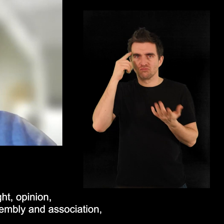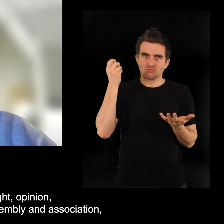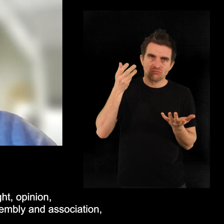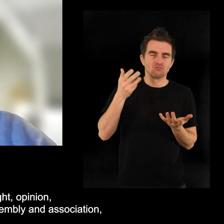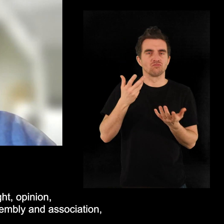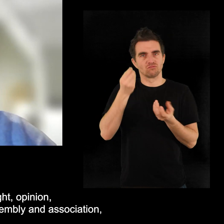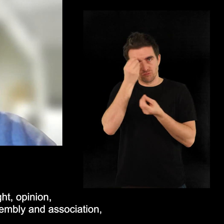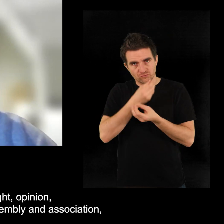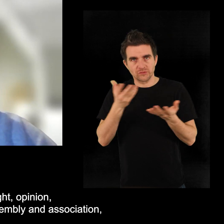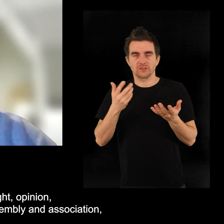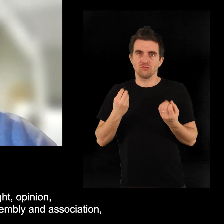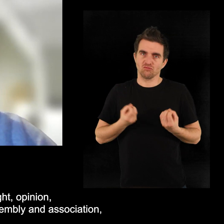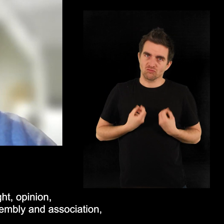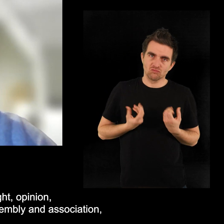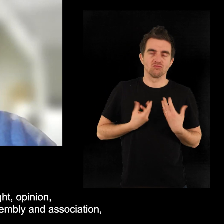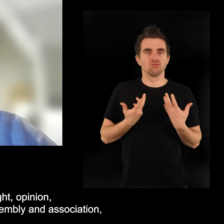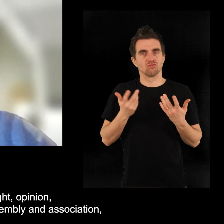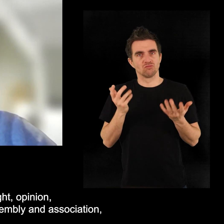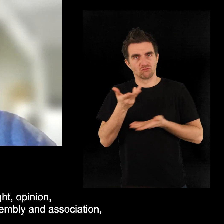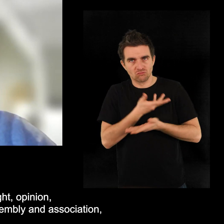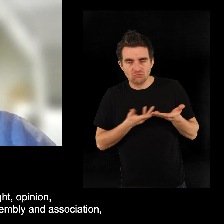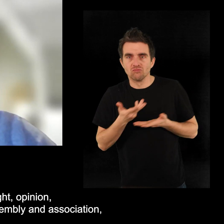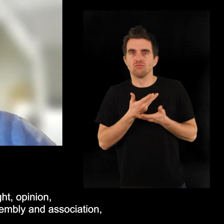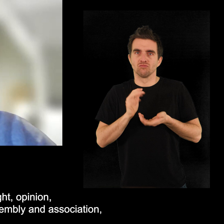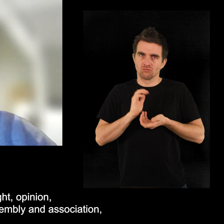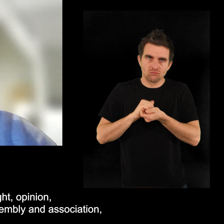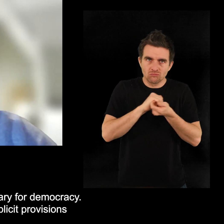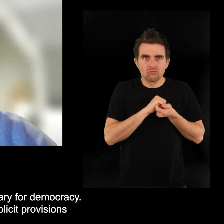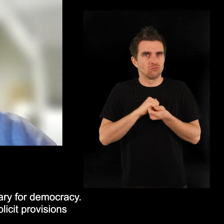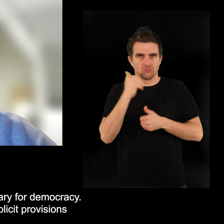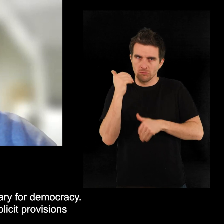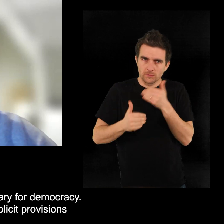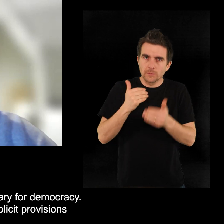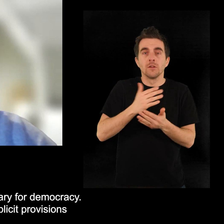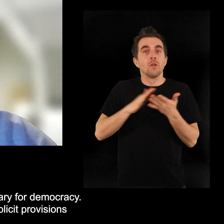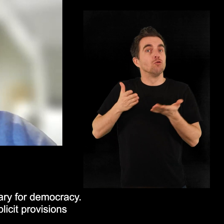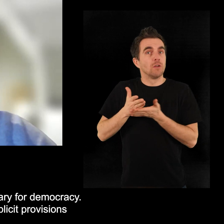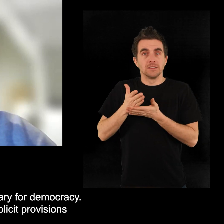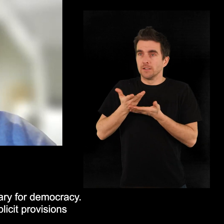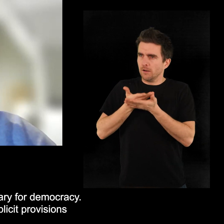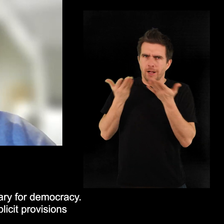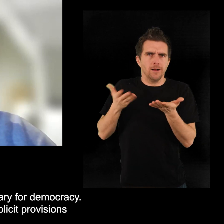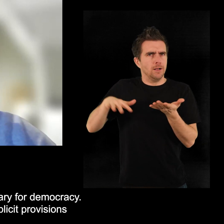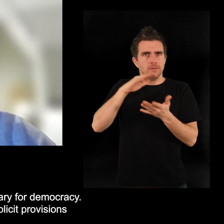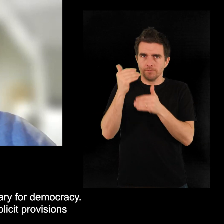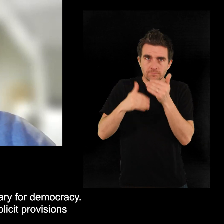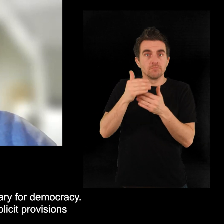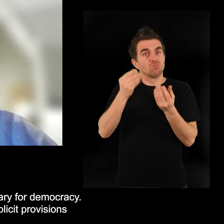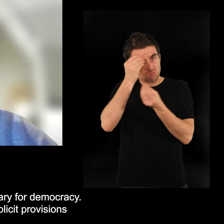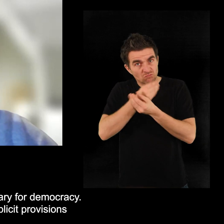opinion, information, expression, assembly, and association, recognized as rights necessary for